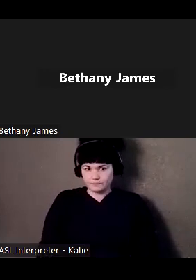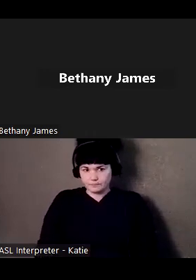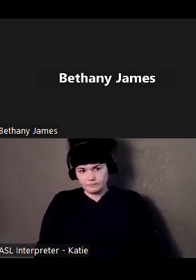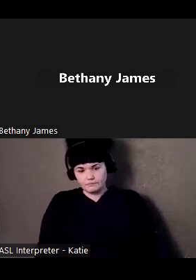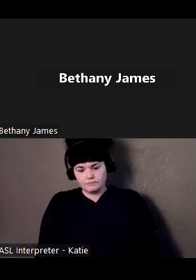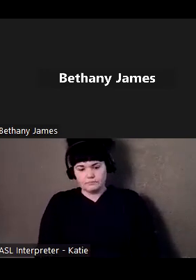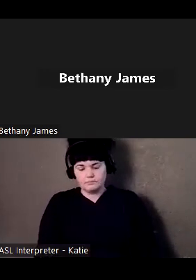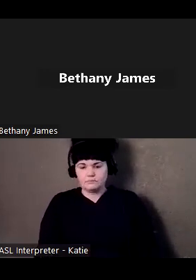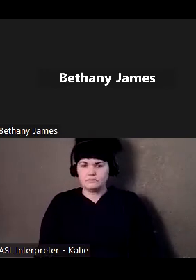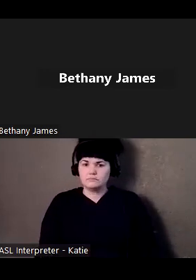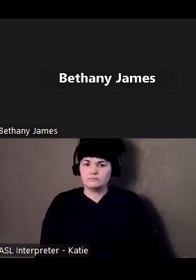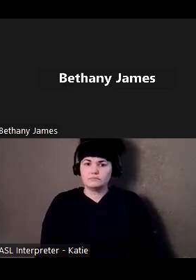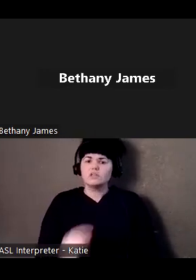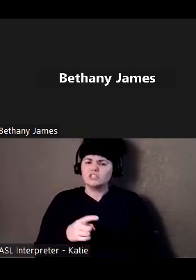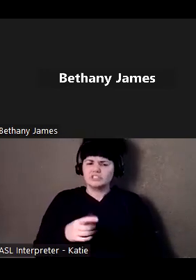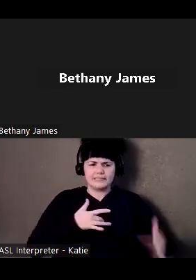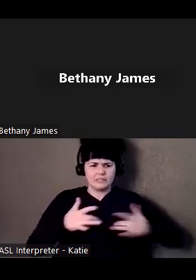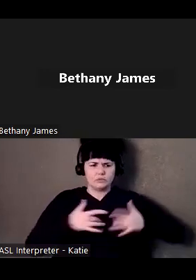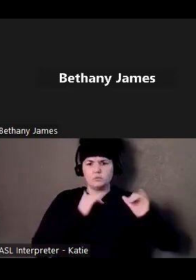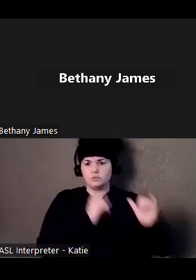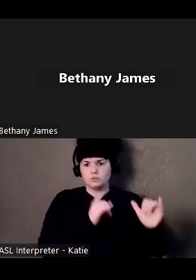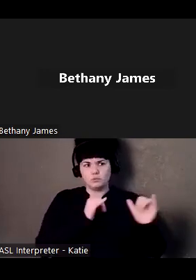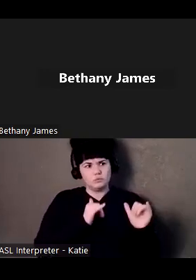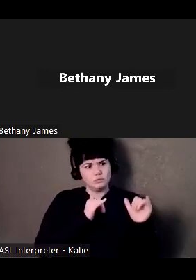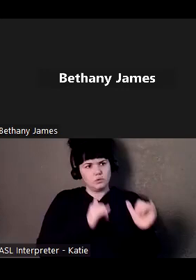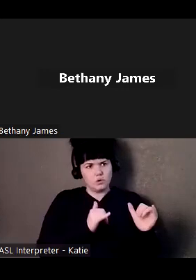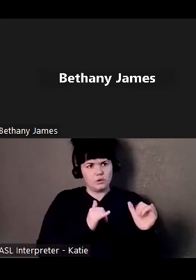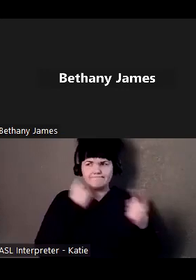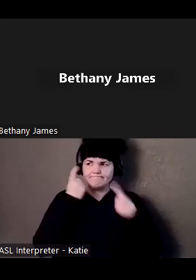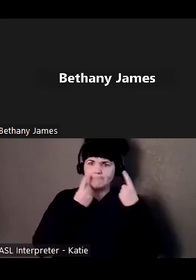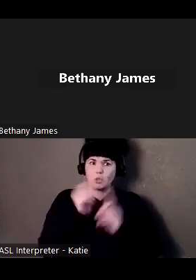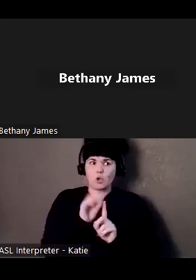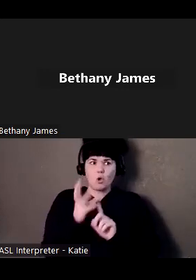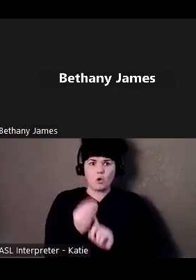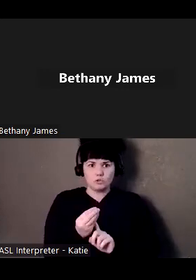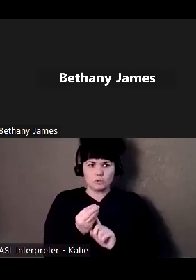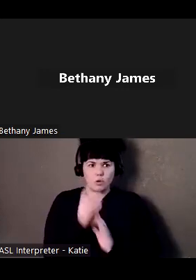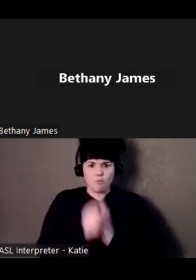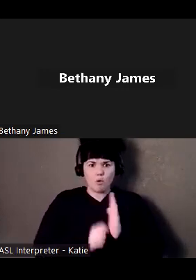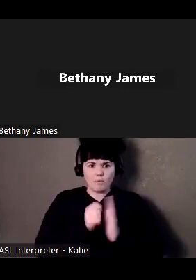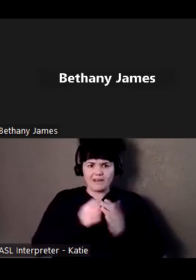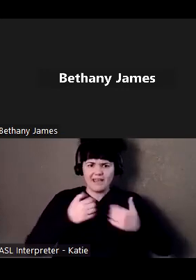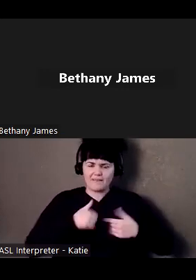shares our concern about the cultural moment, this trend